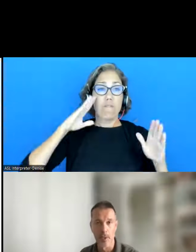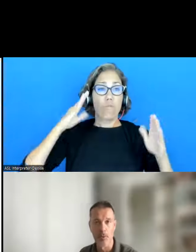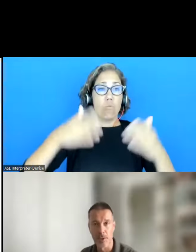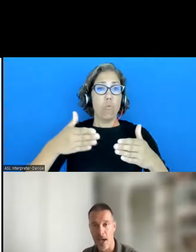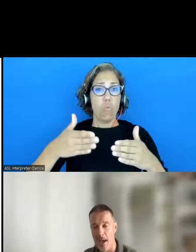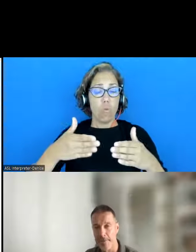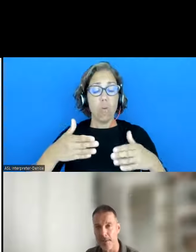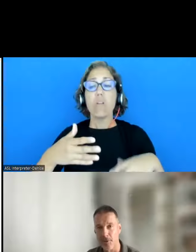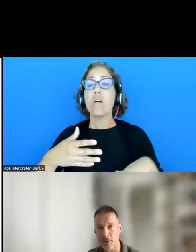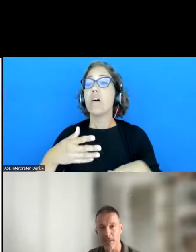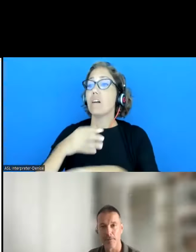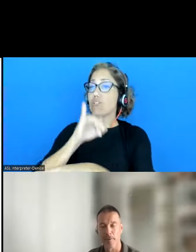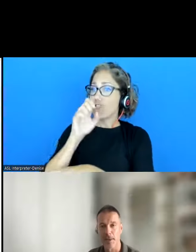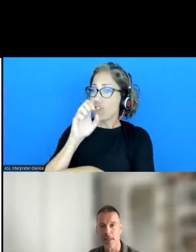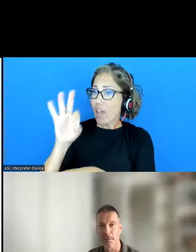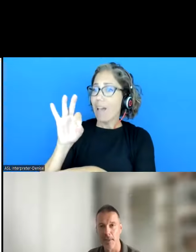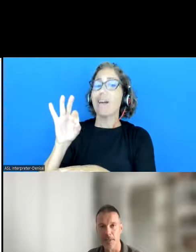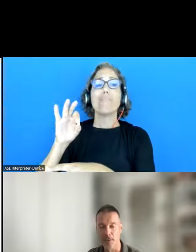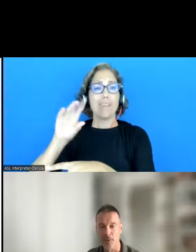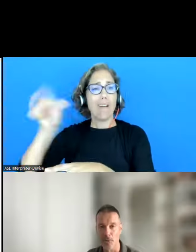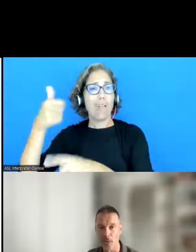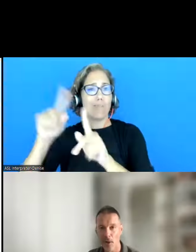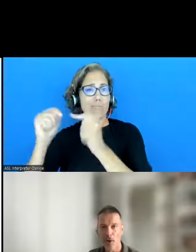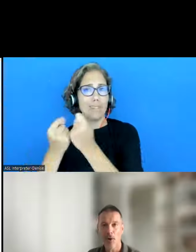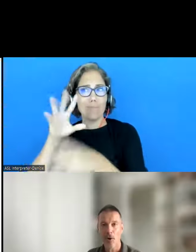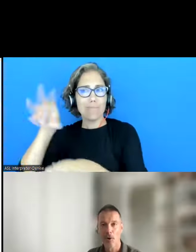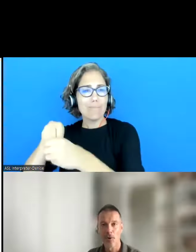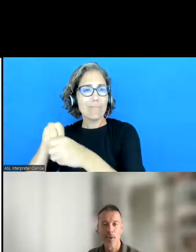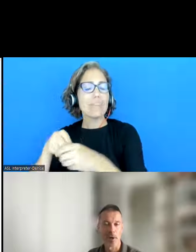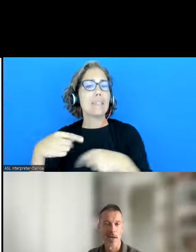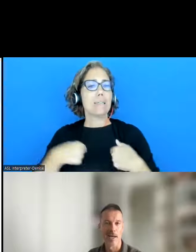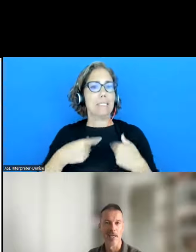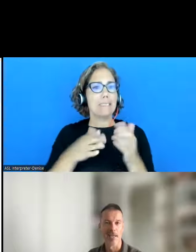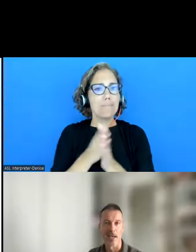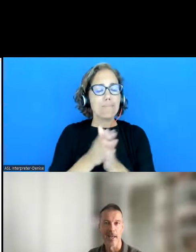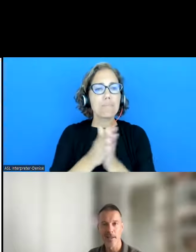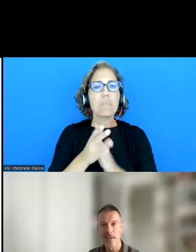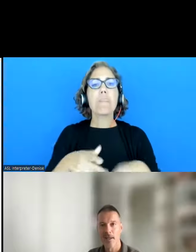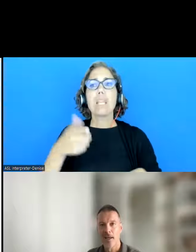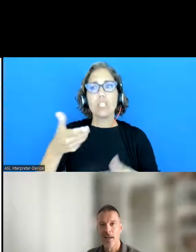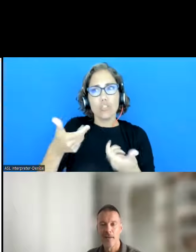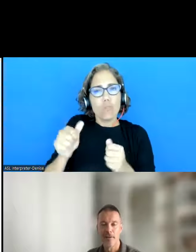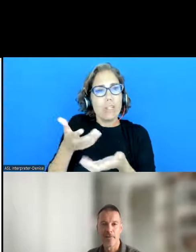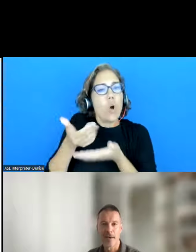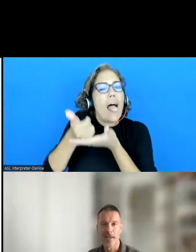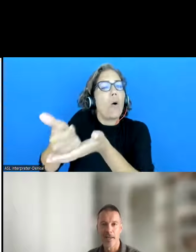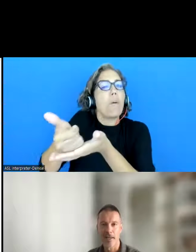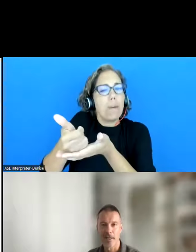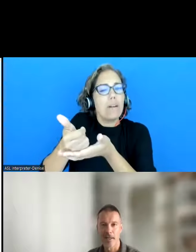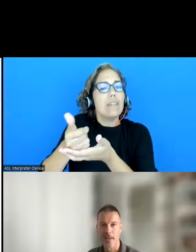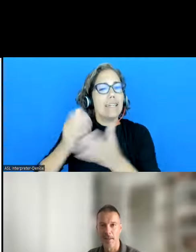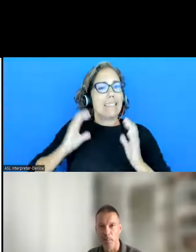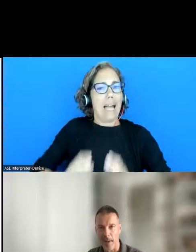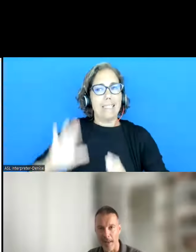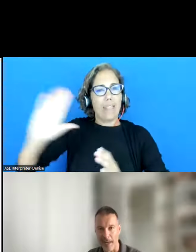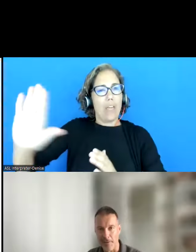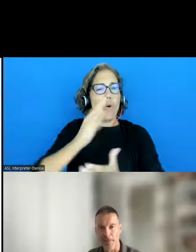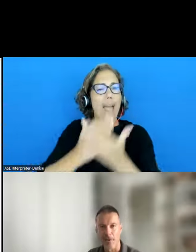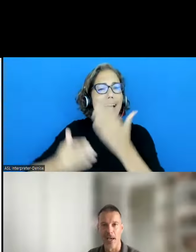together with Jeff and the rest of our team, is to hold our clients' hand, defining